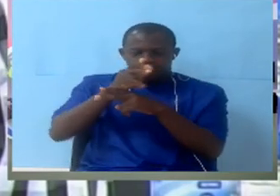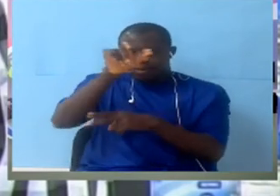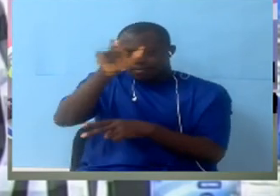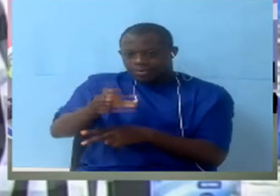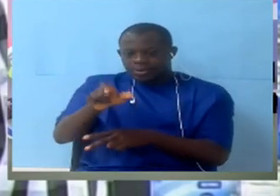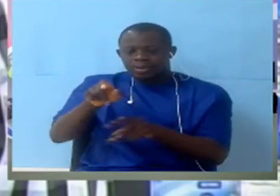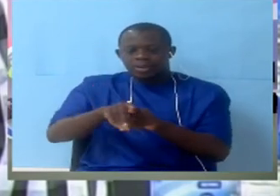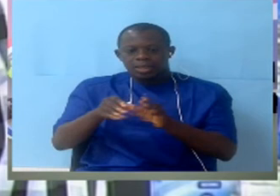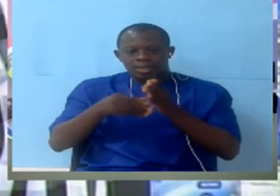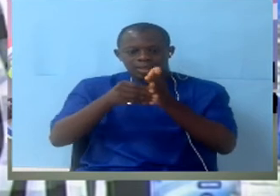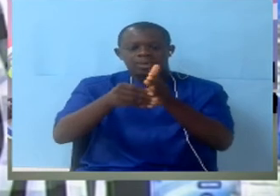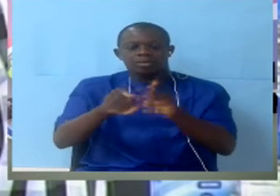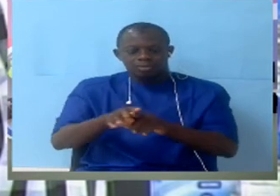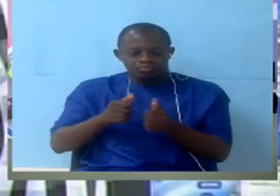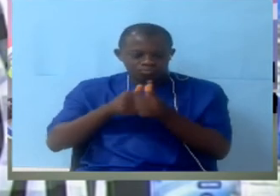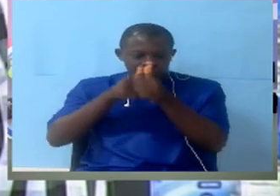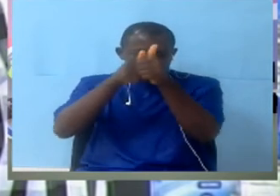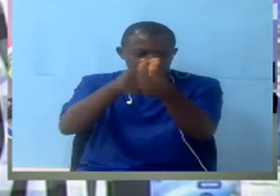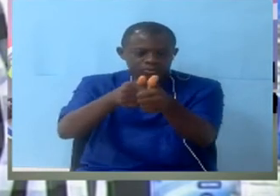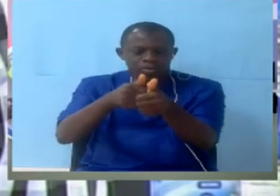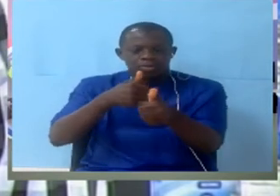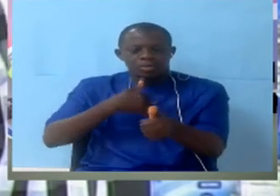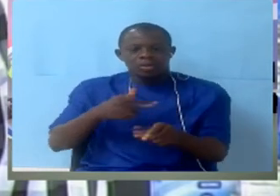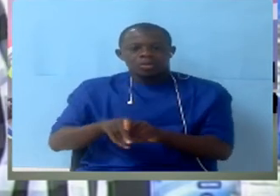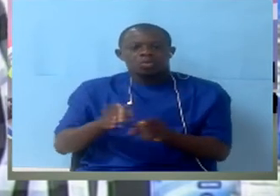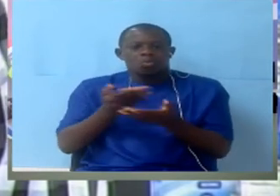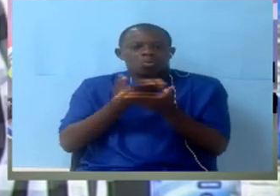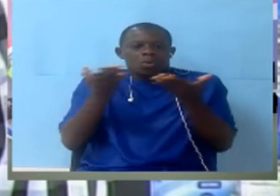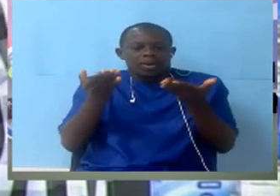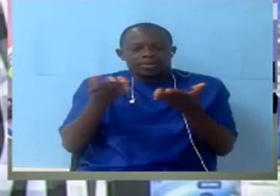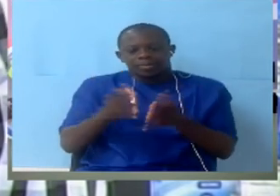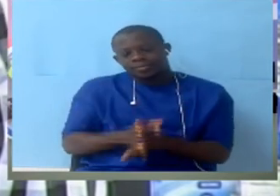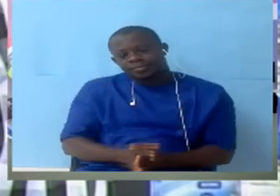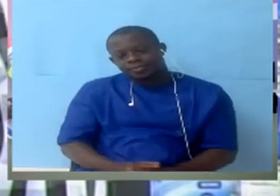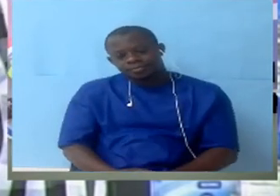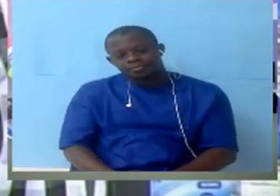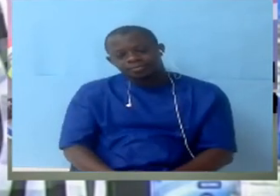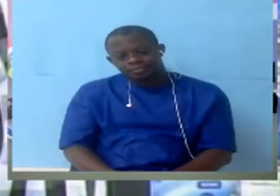head, he will follow me up to that point. Why was that the case? Mune osabu.